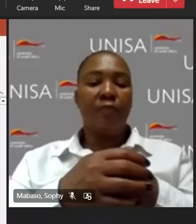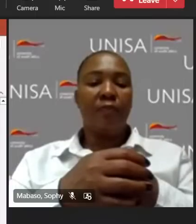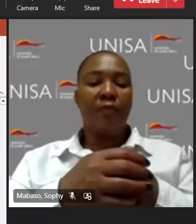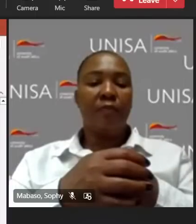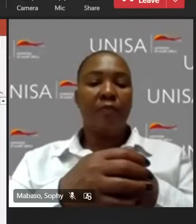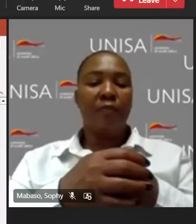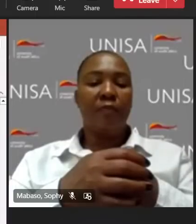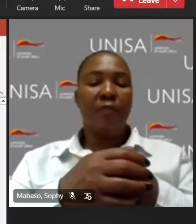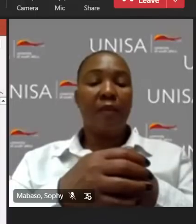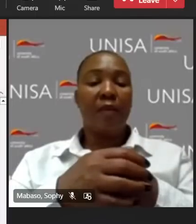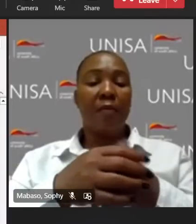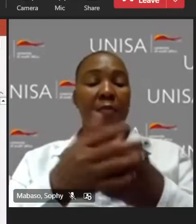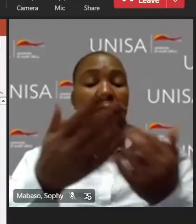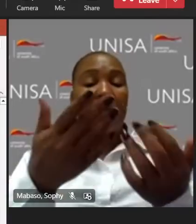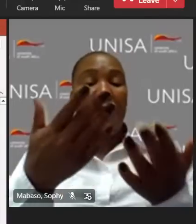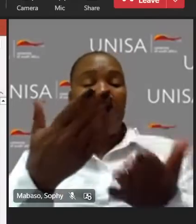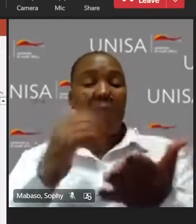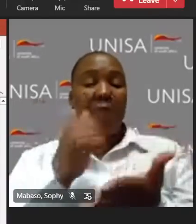if your